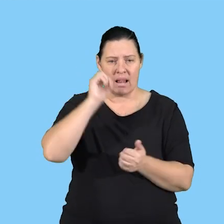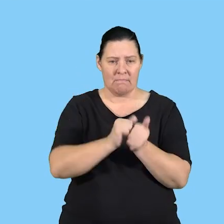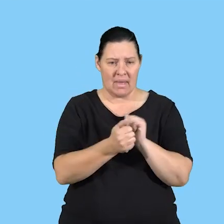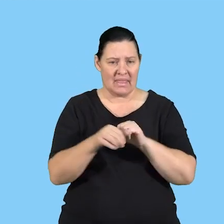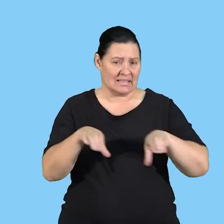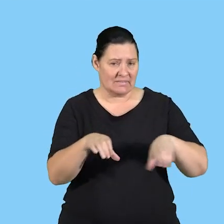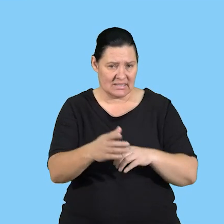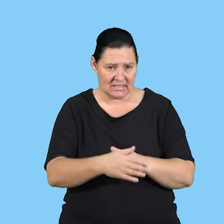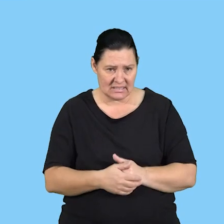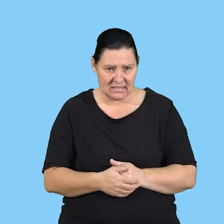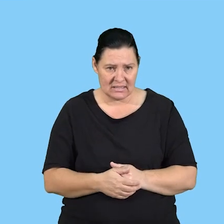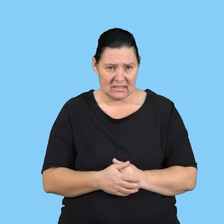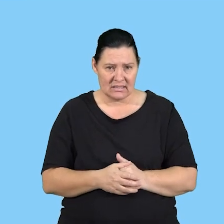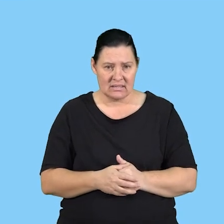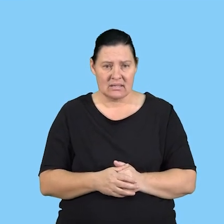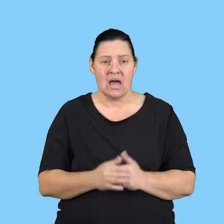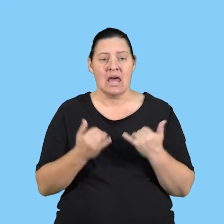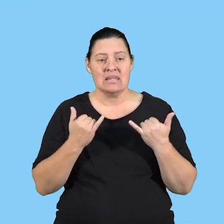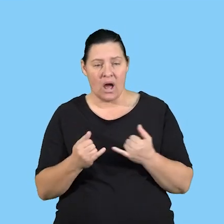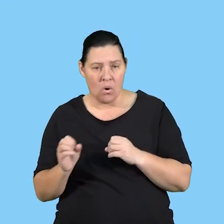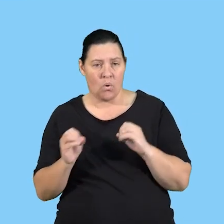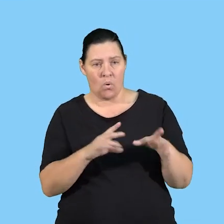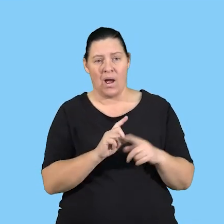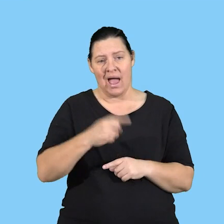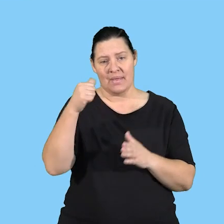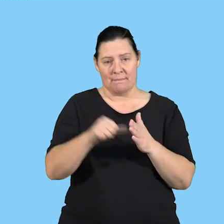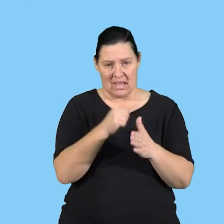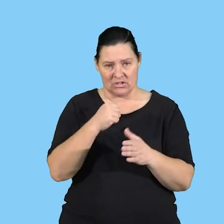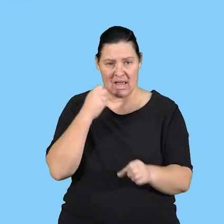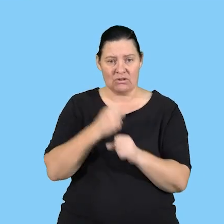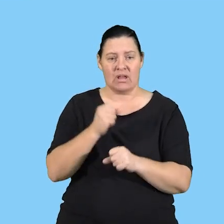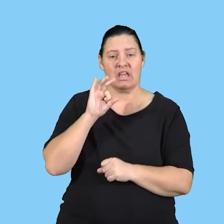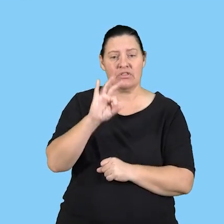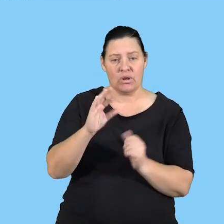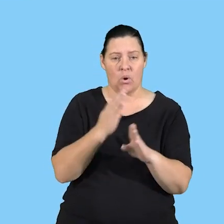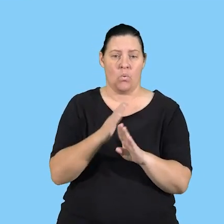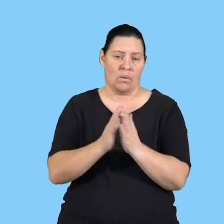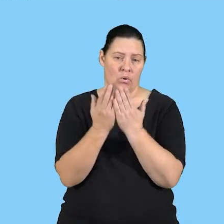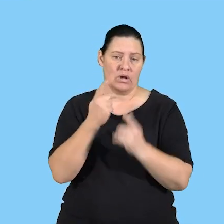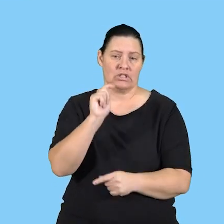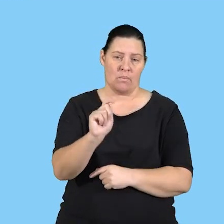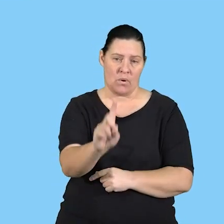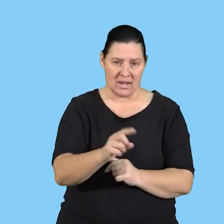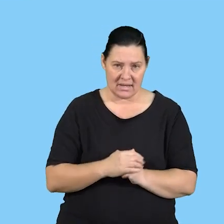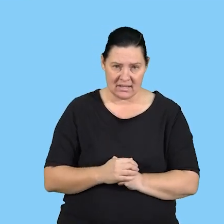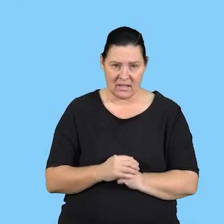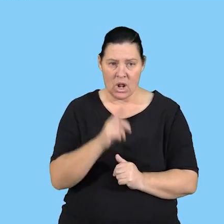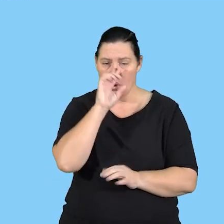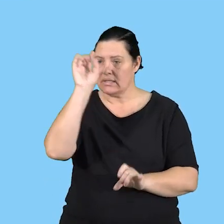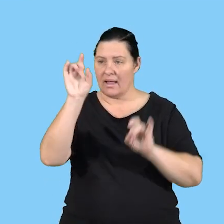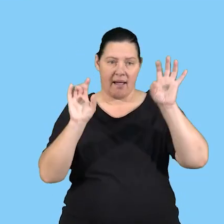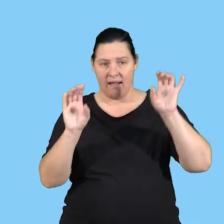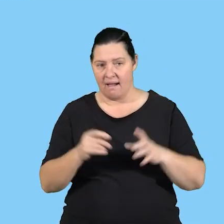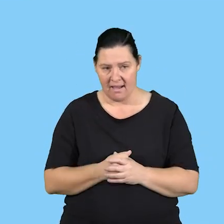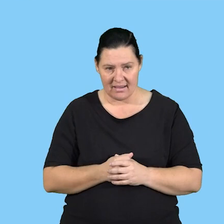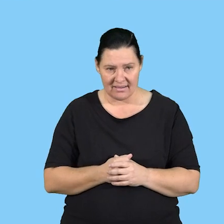activities. Feast your eyes on that. I want to take you to another page in the Grade 3 workbook, Term 1. Look at that